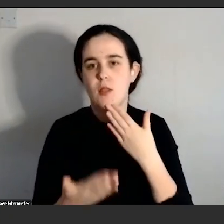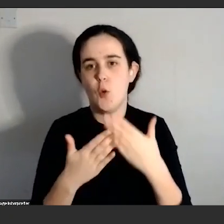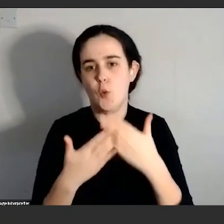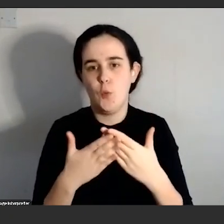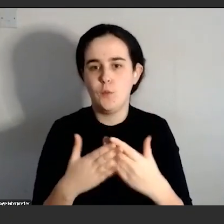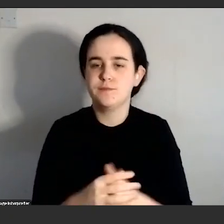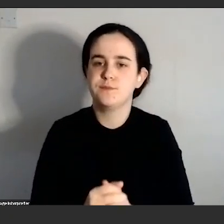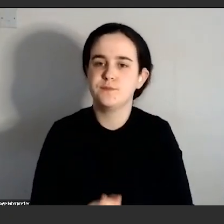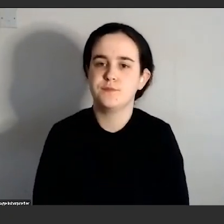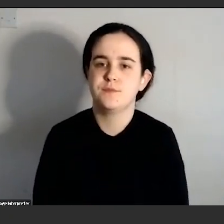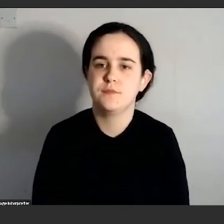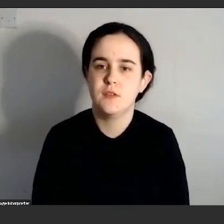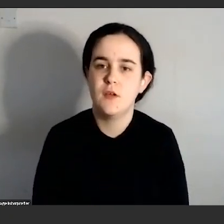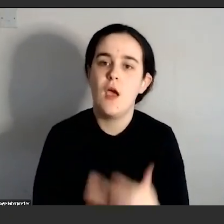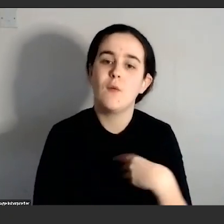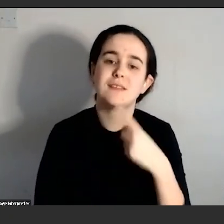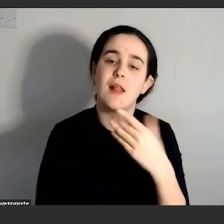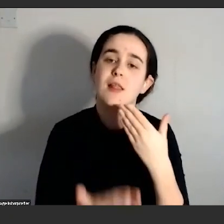this website,